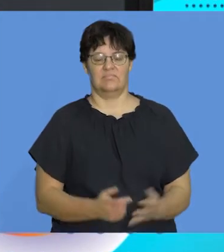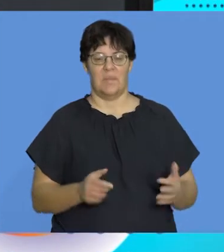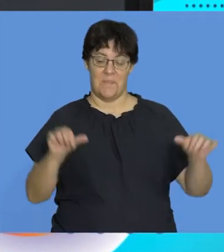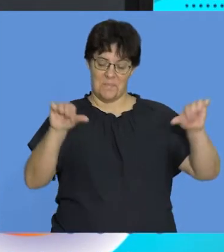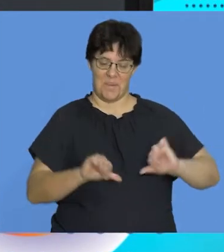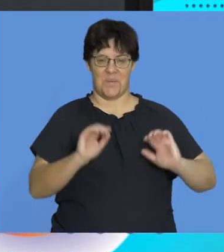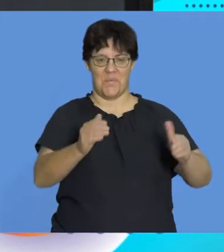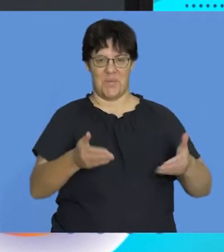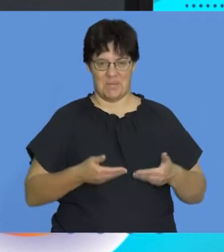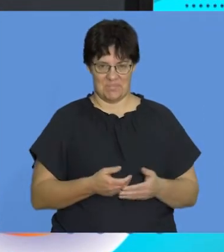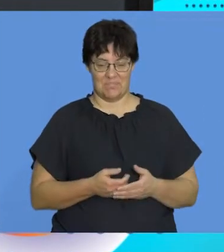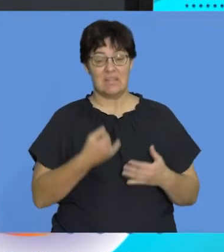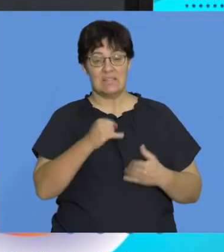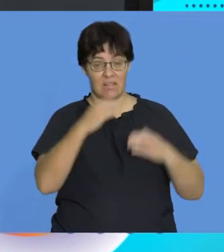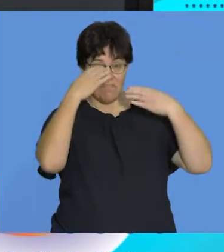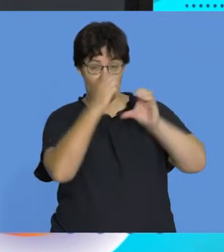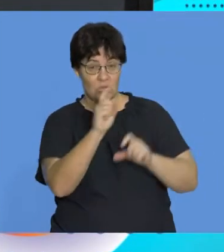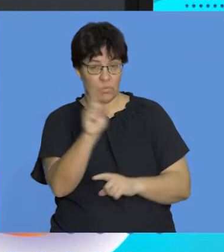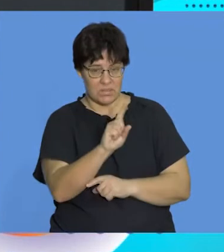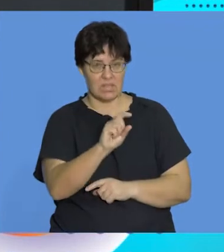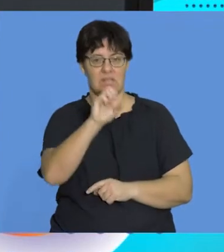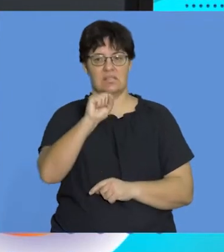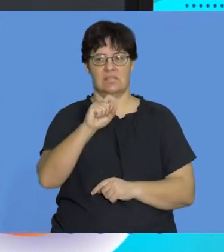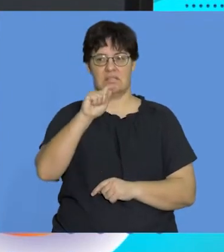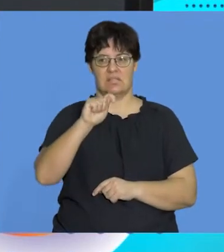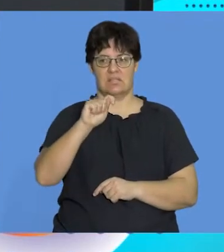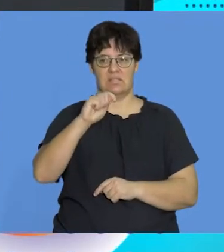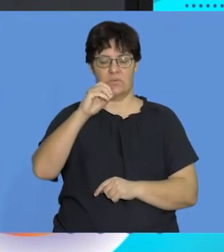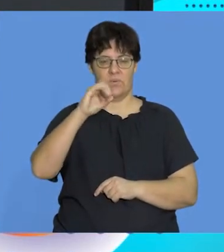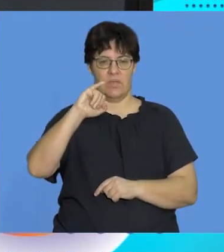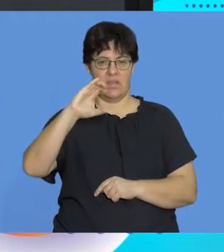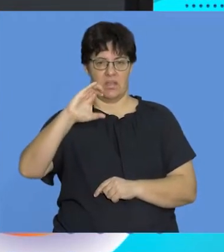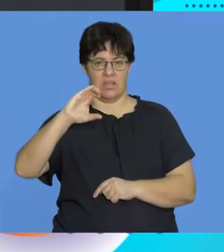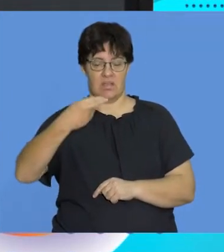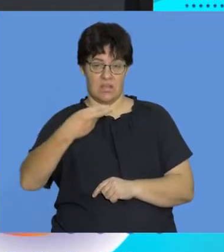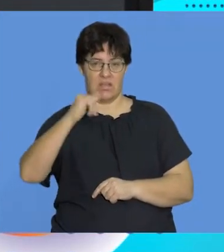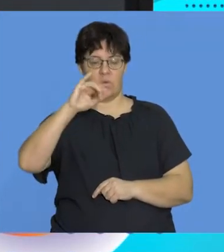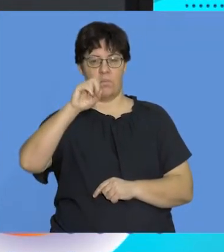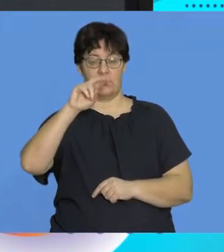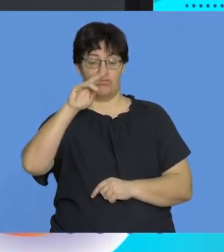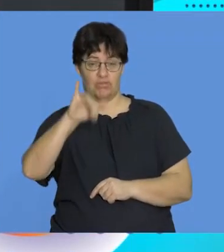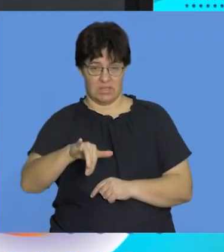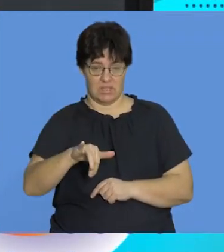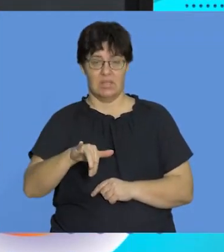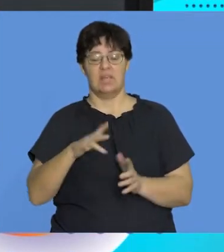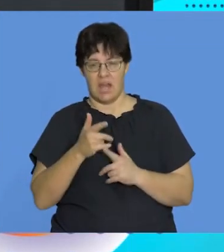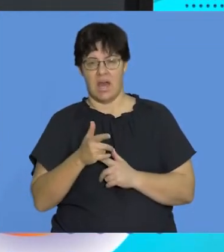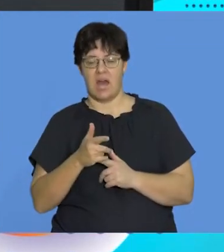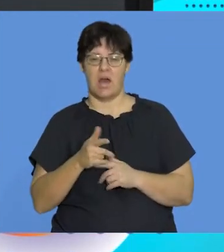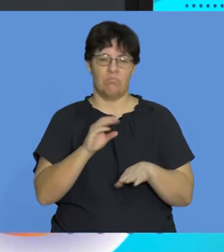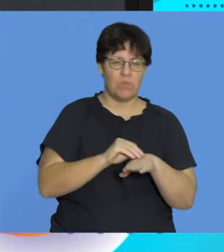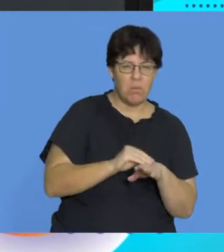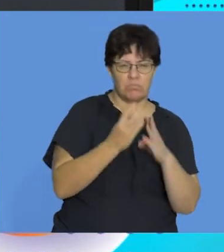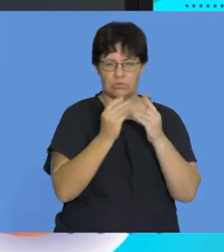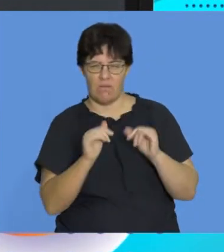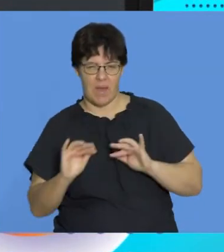Welcome back. We're still focusing our attention on more stoichiometric problems and try to understand some of the important